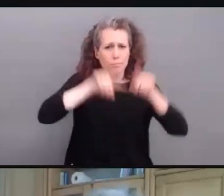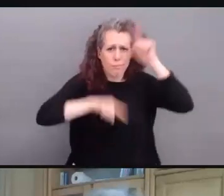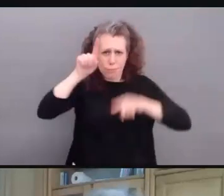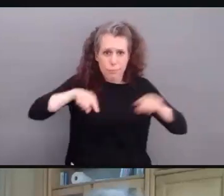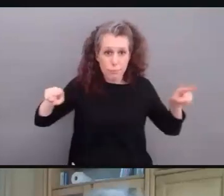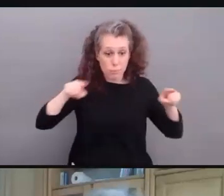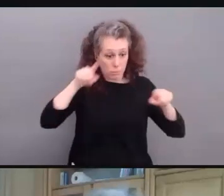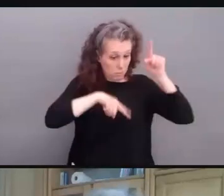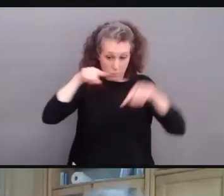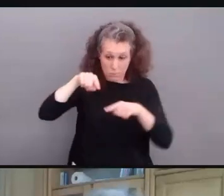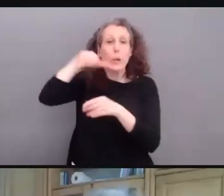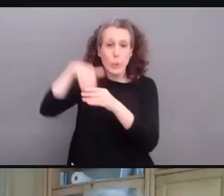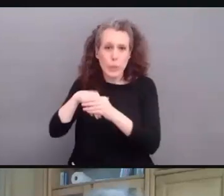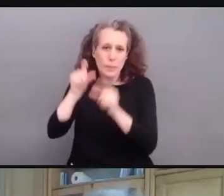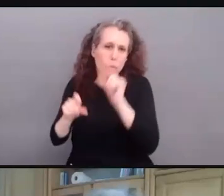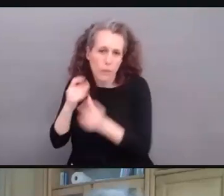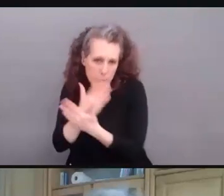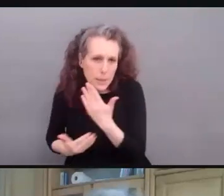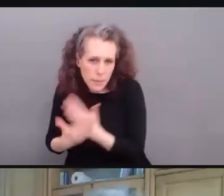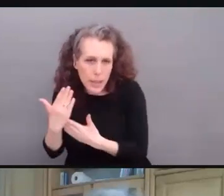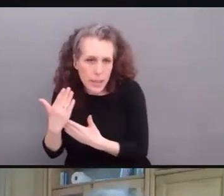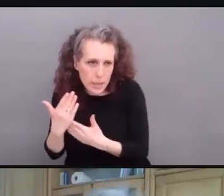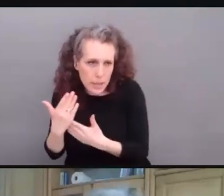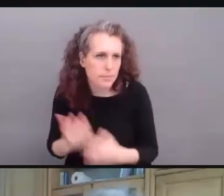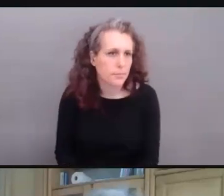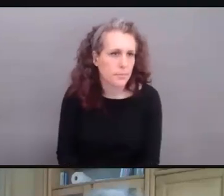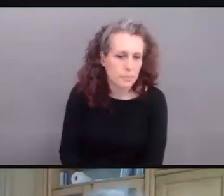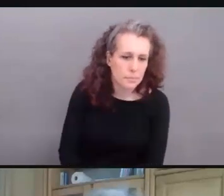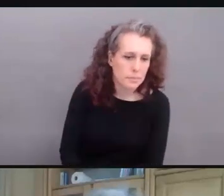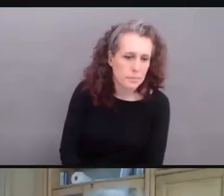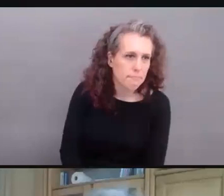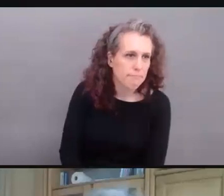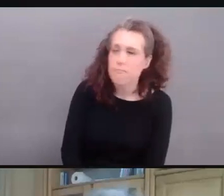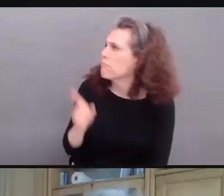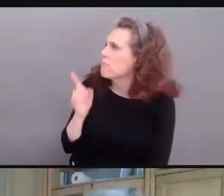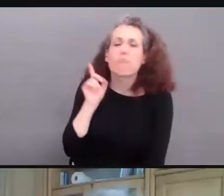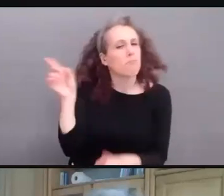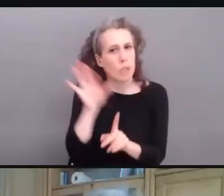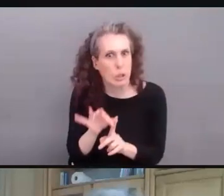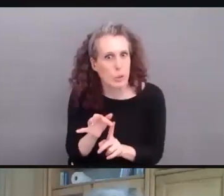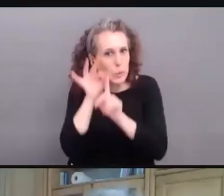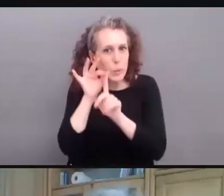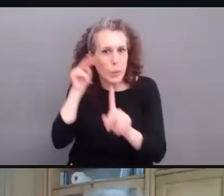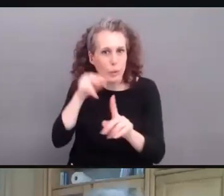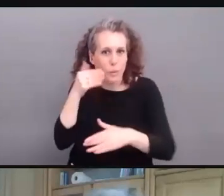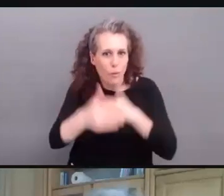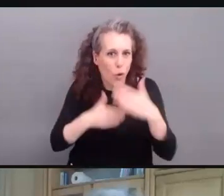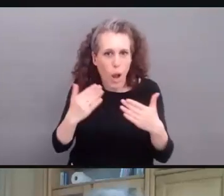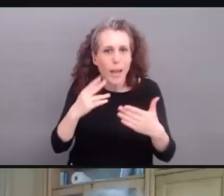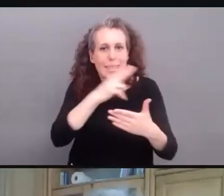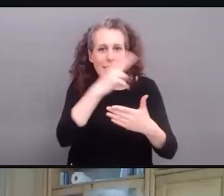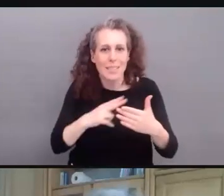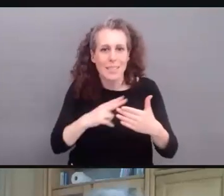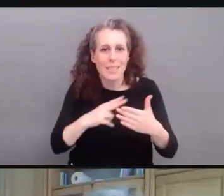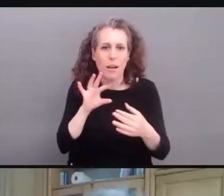with disabilities. So we have here the real unique approach on design for all to provide more